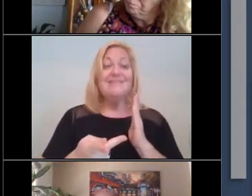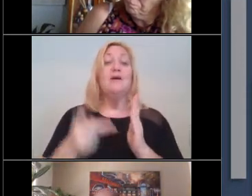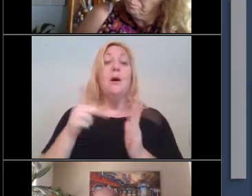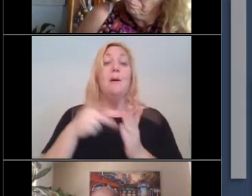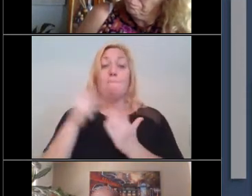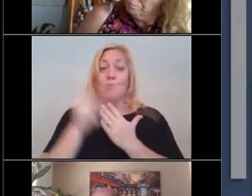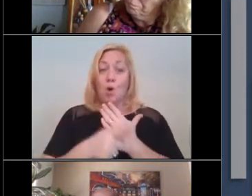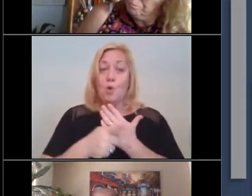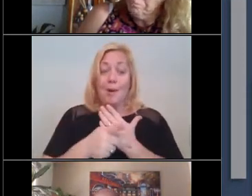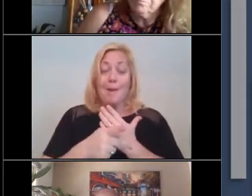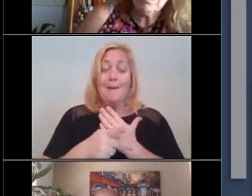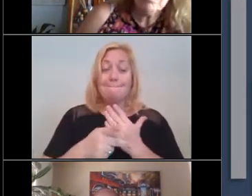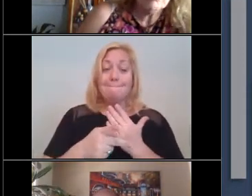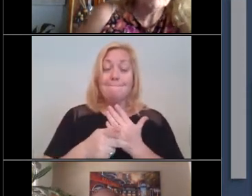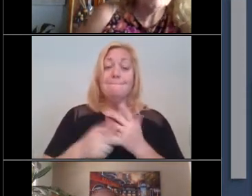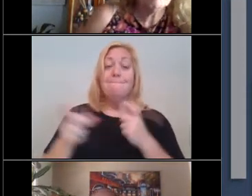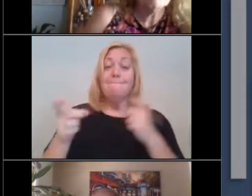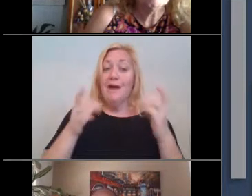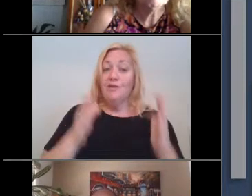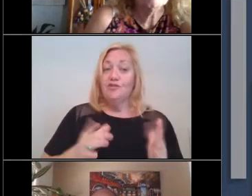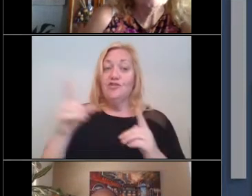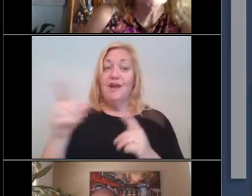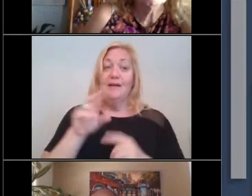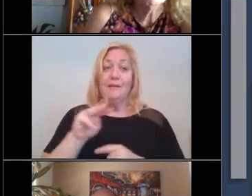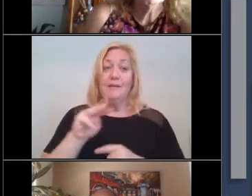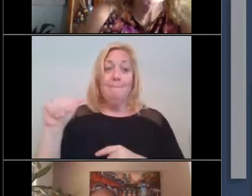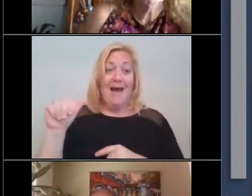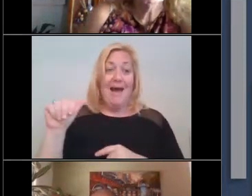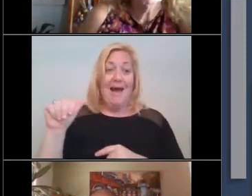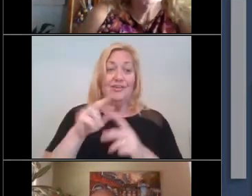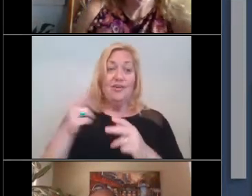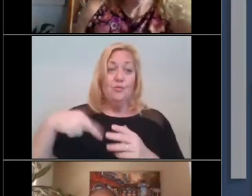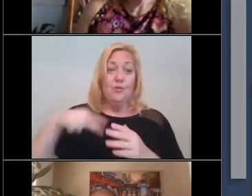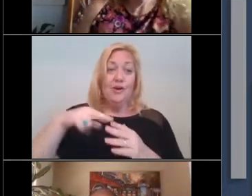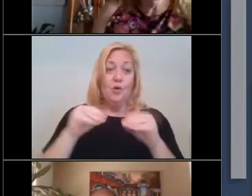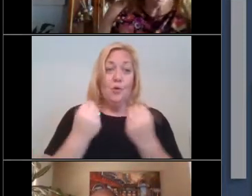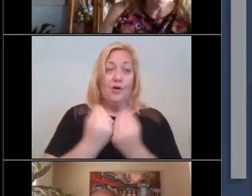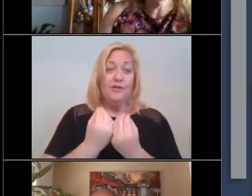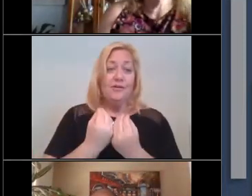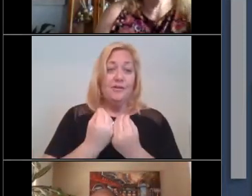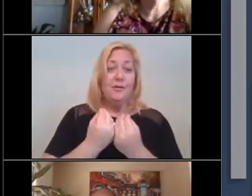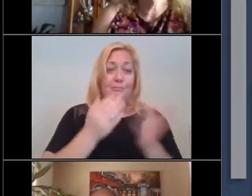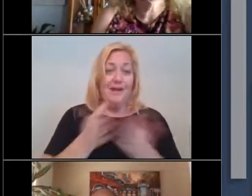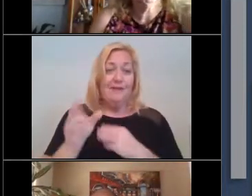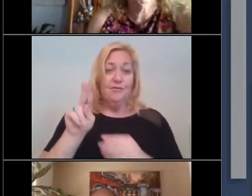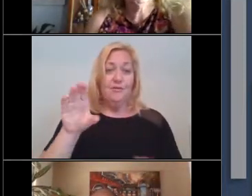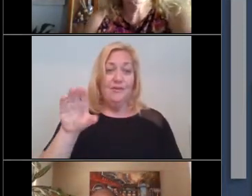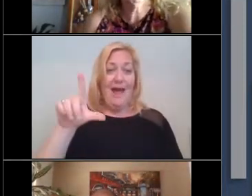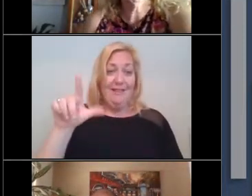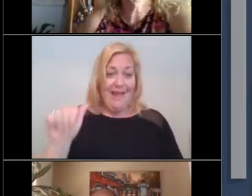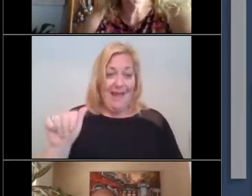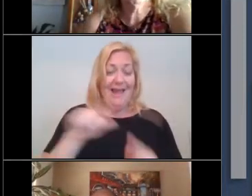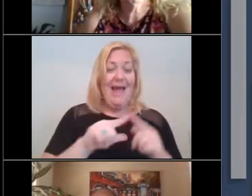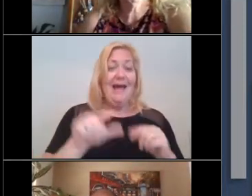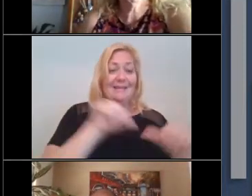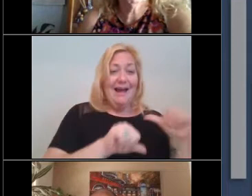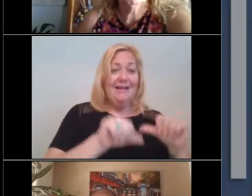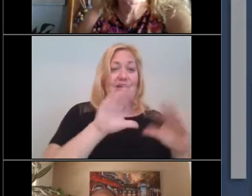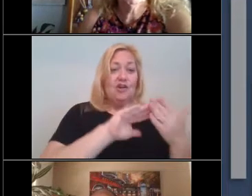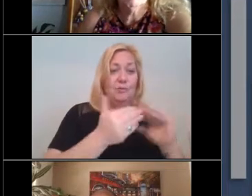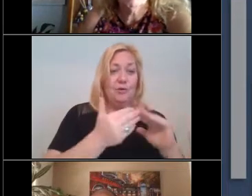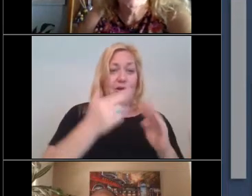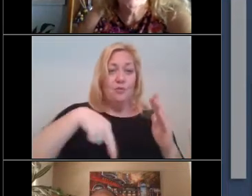of Race and Equity. She holds a Master of Urban and Regional Planning from UCLA and a Bachelor of Science in Community and Regional Development